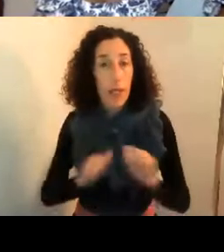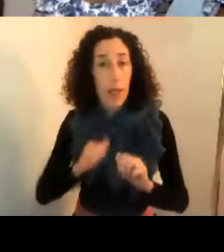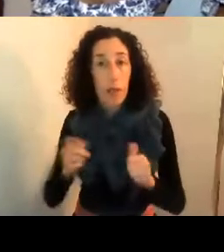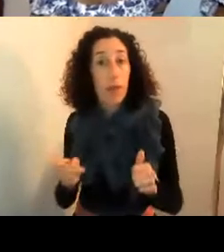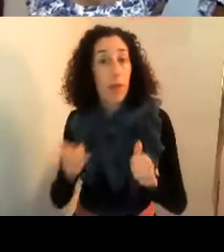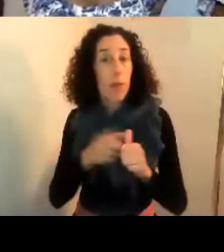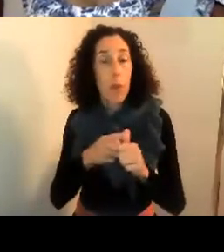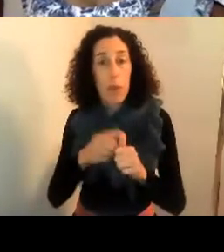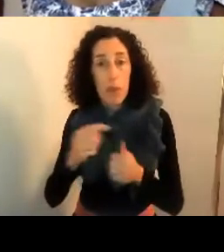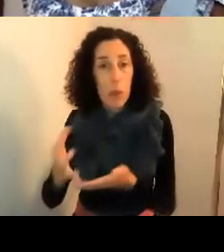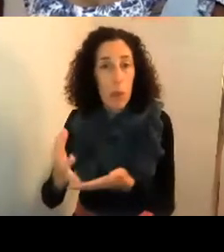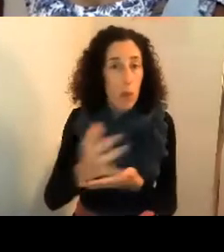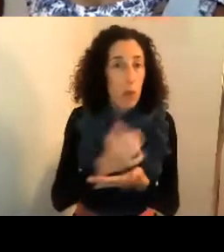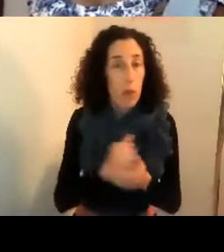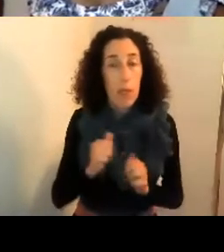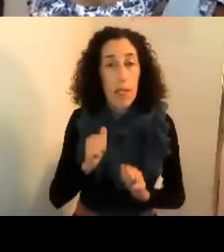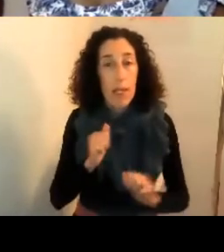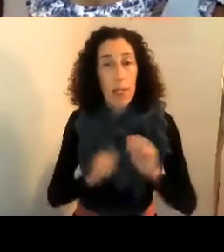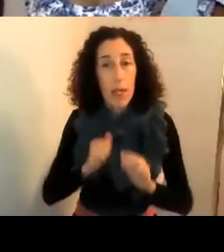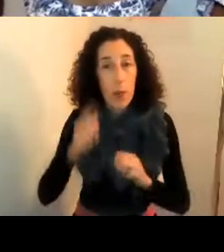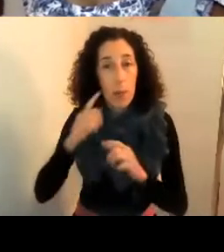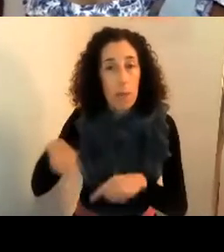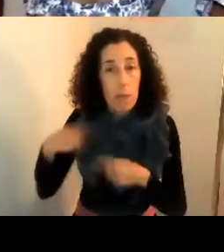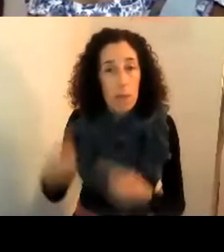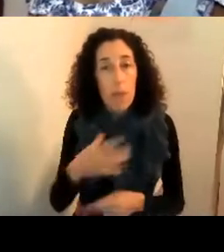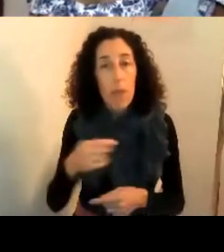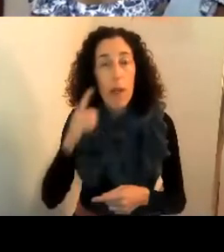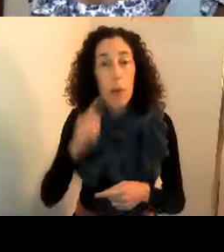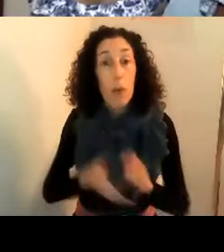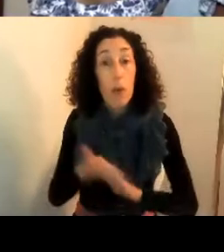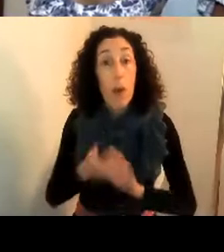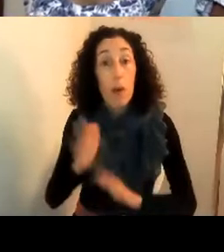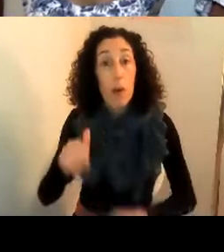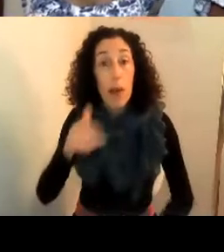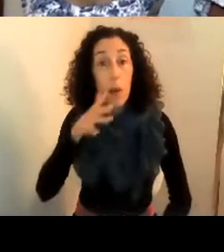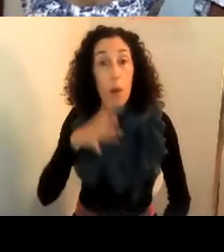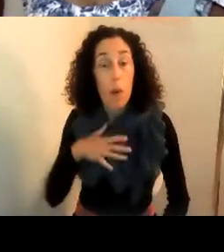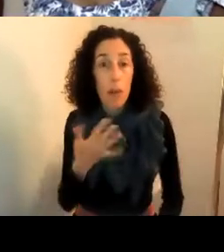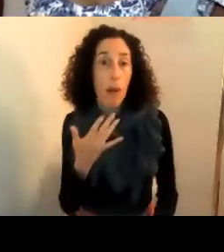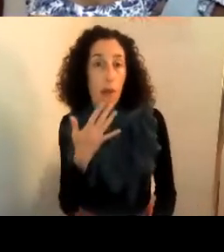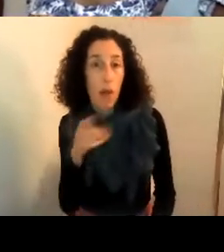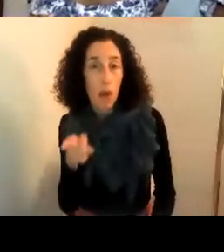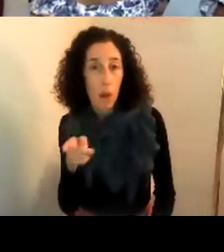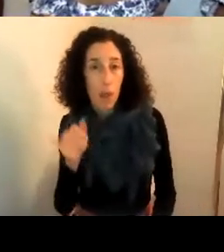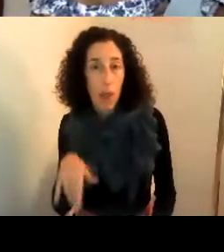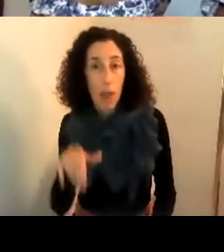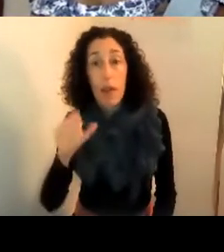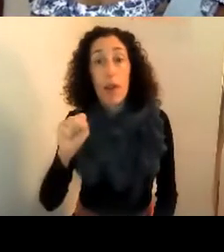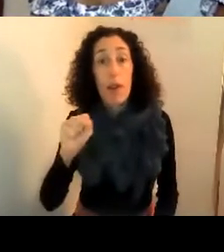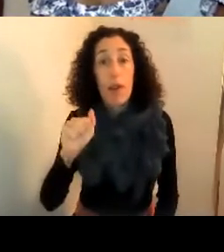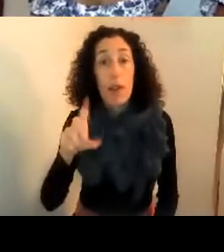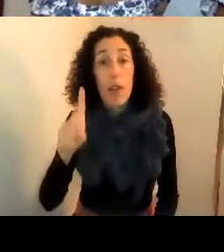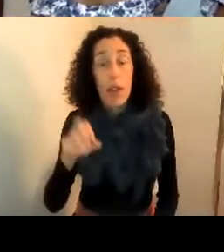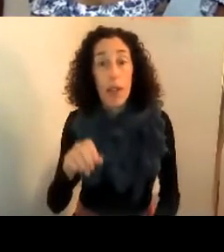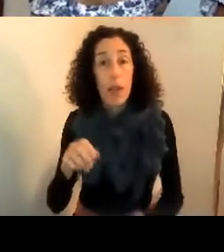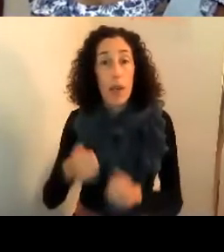the longest-run theater by a woman of color. And she's also the chair of the Coalition of Theaters